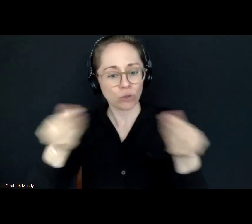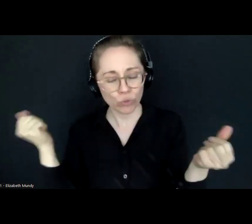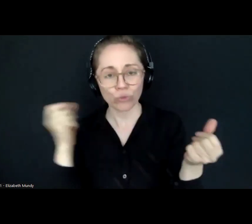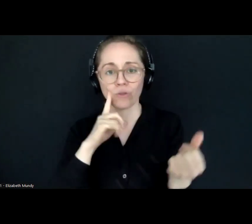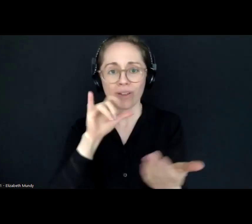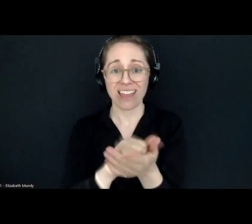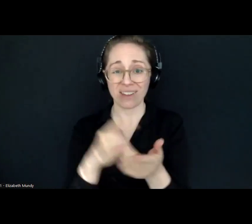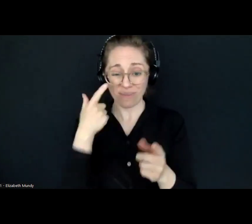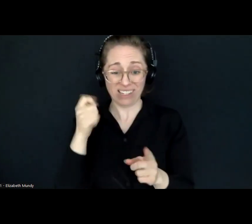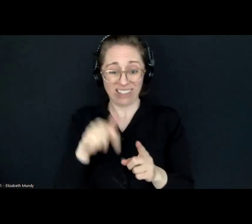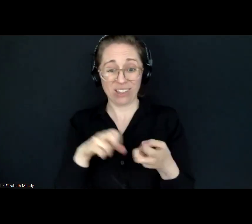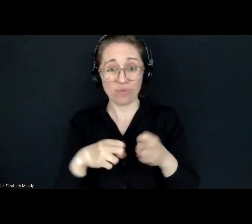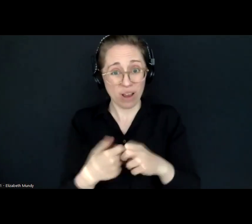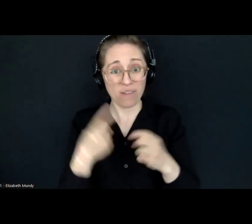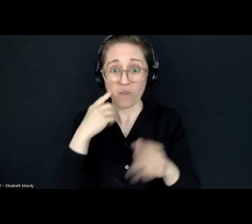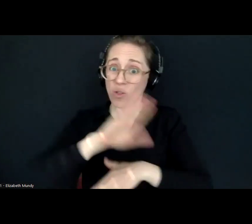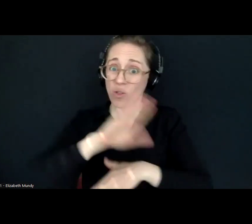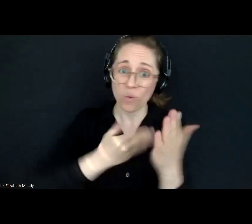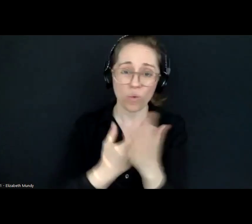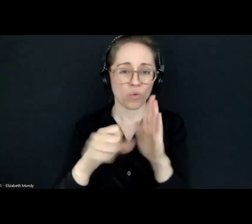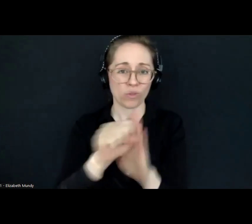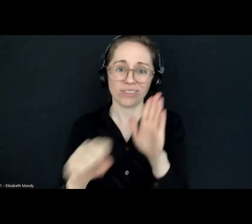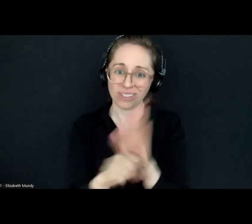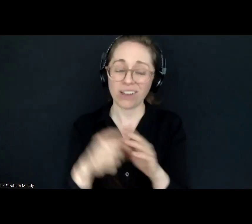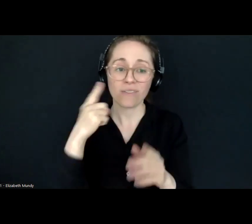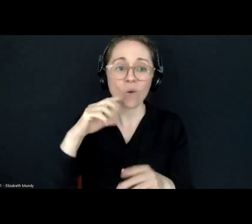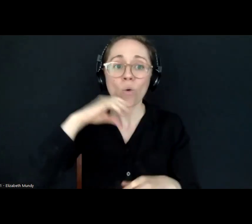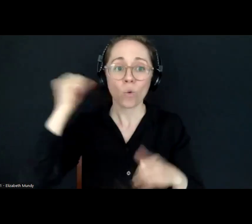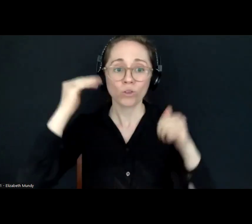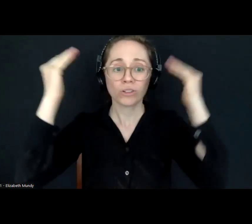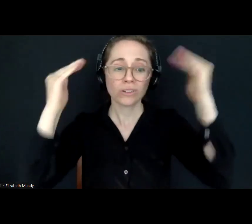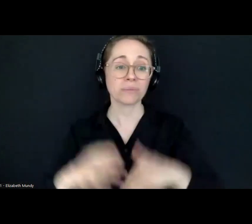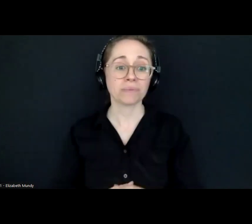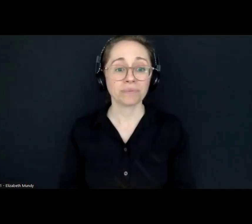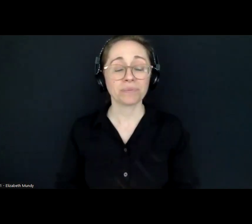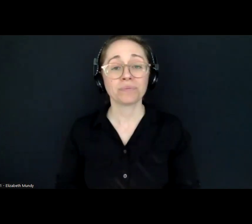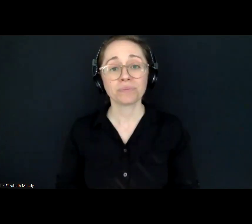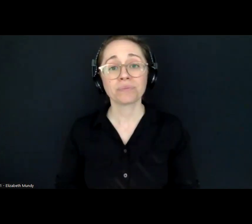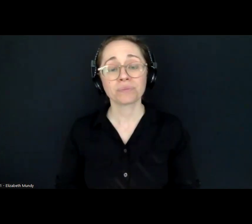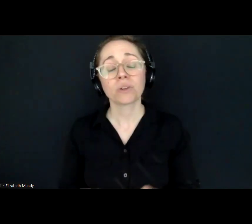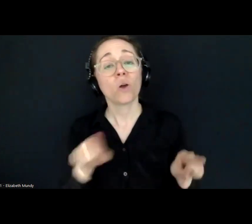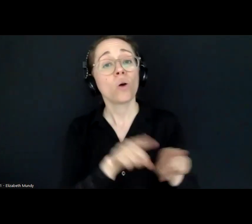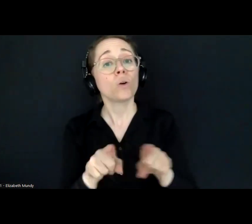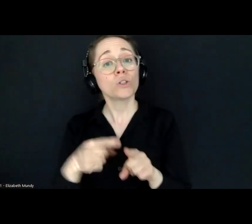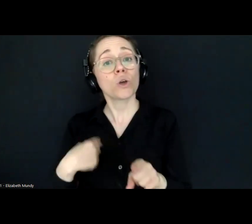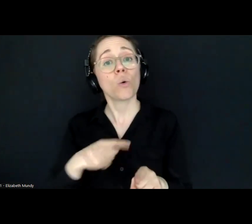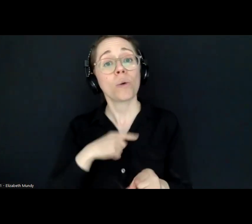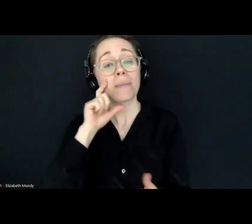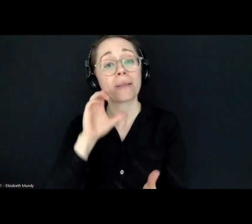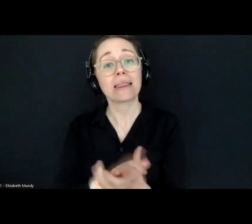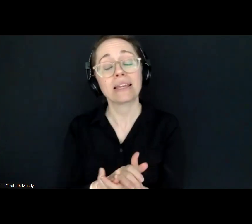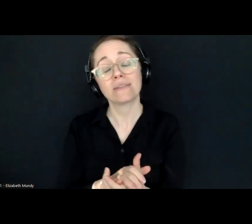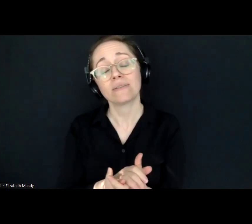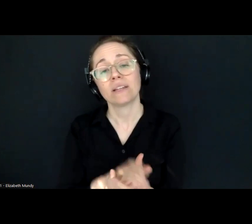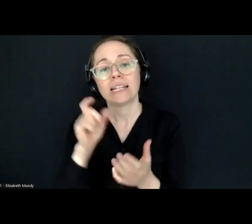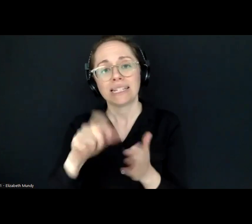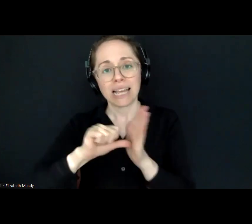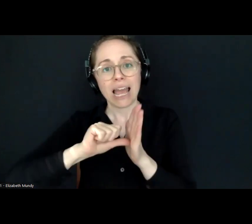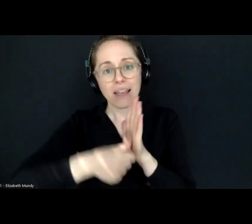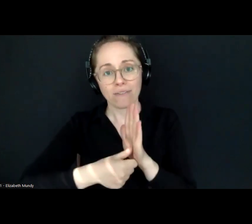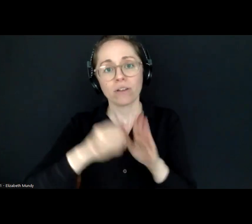crisis for older adults. We also believe that there needs to be more of an emphasis on financial